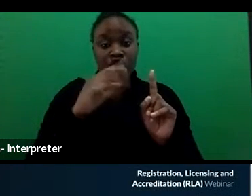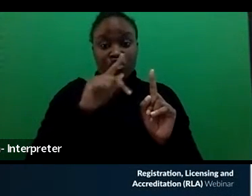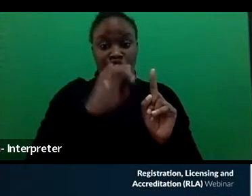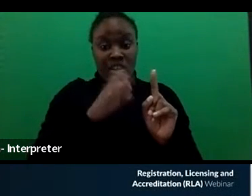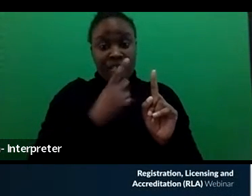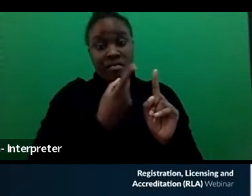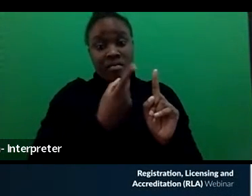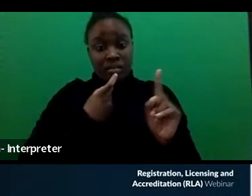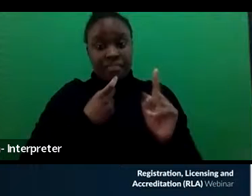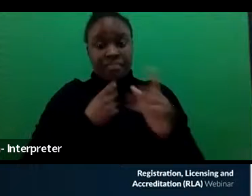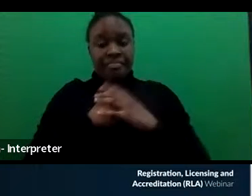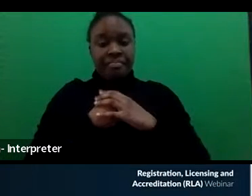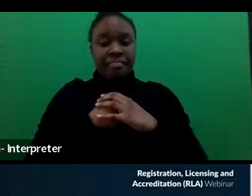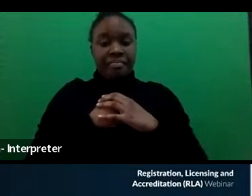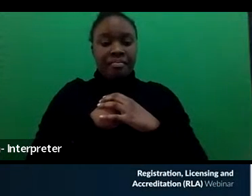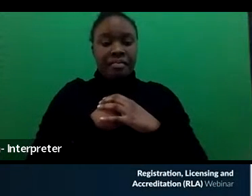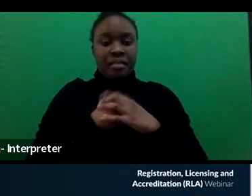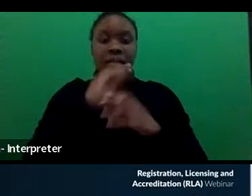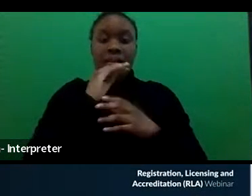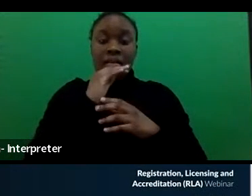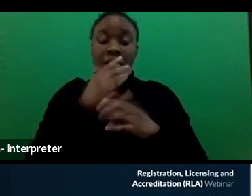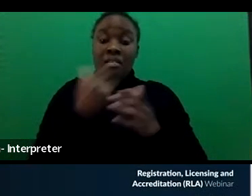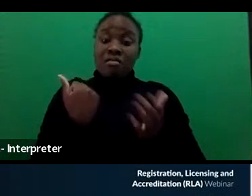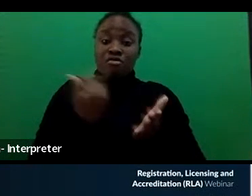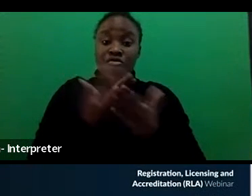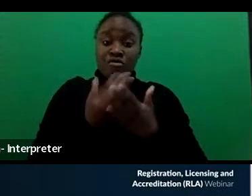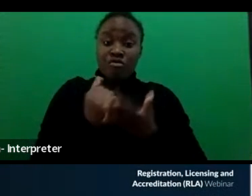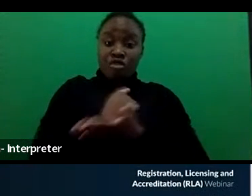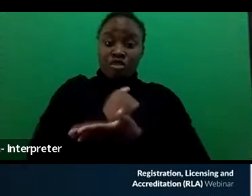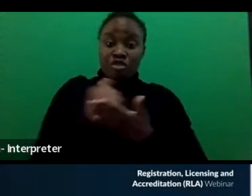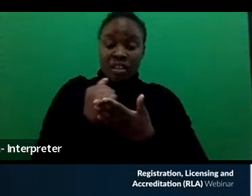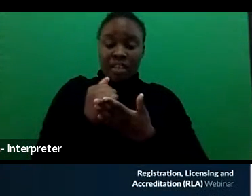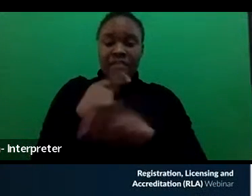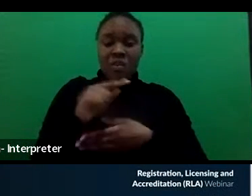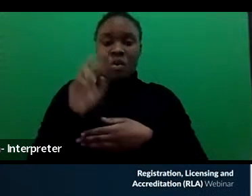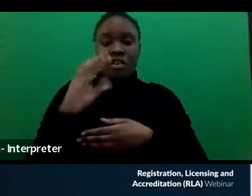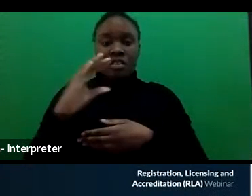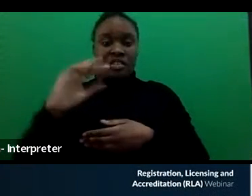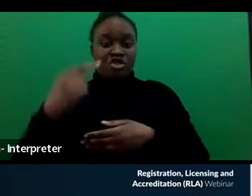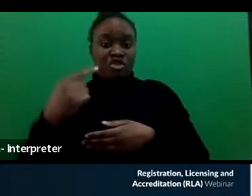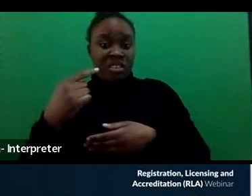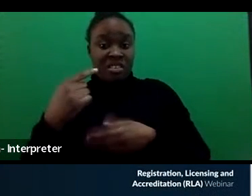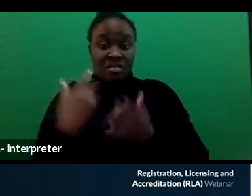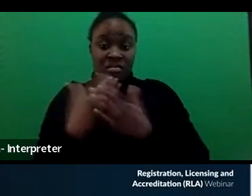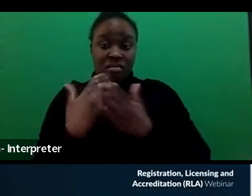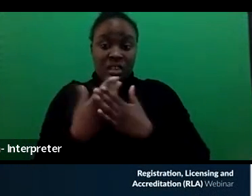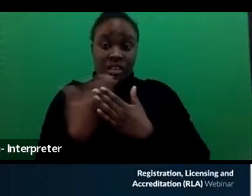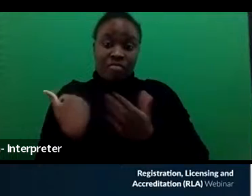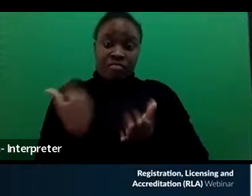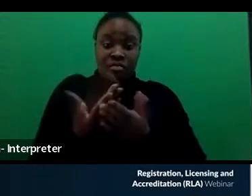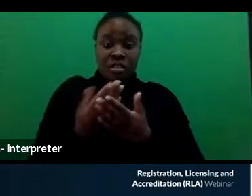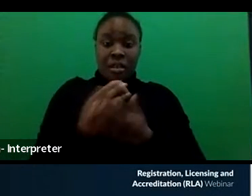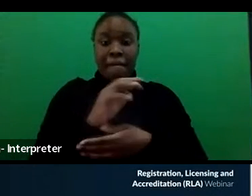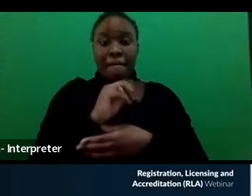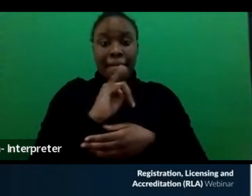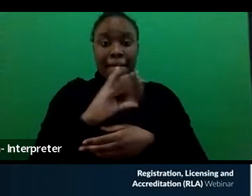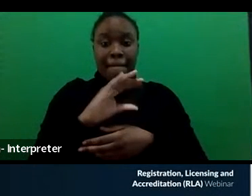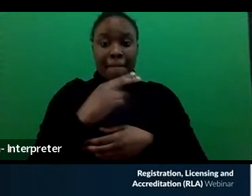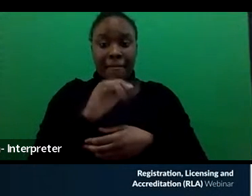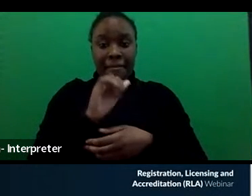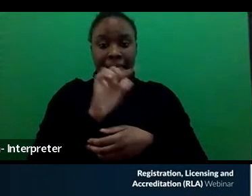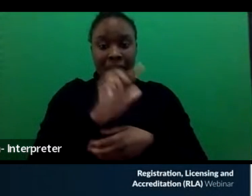the shipping lines register immediately for RCG? I'll ask Michael to lead us on that question.